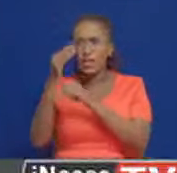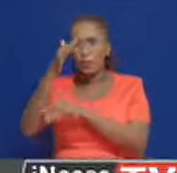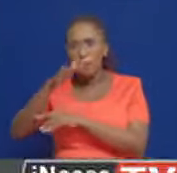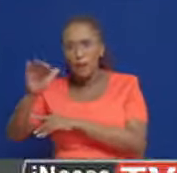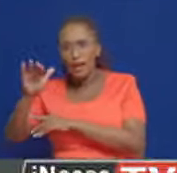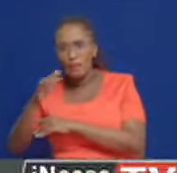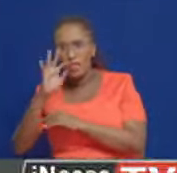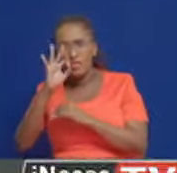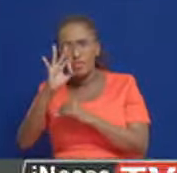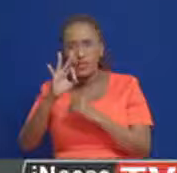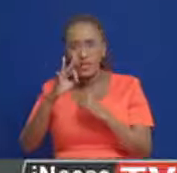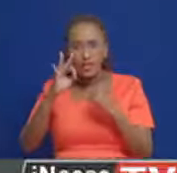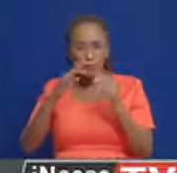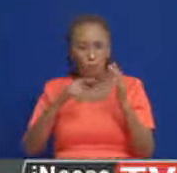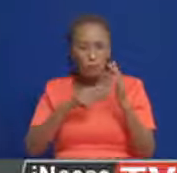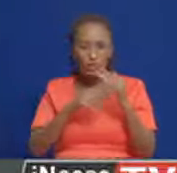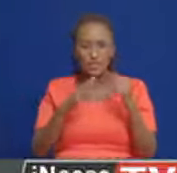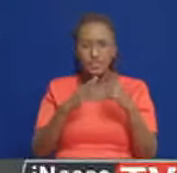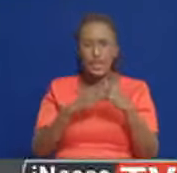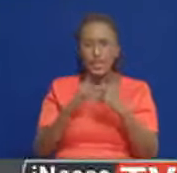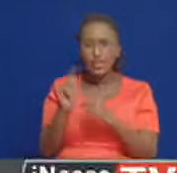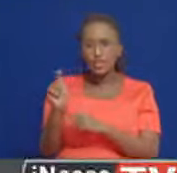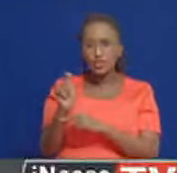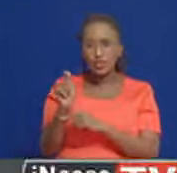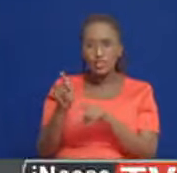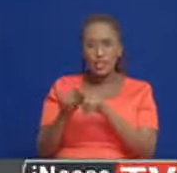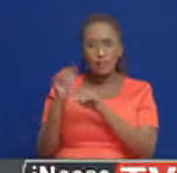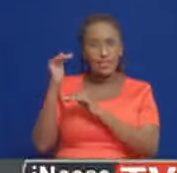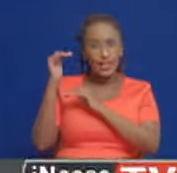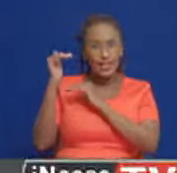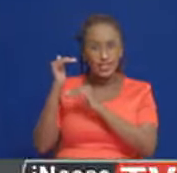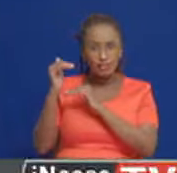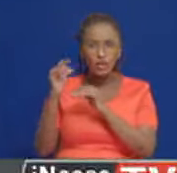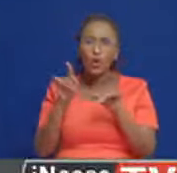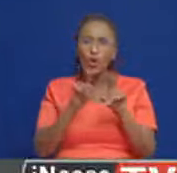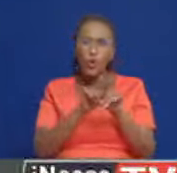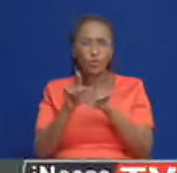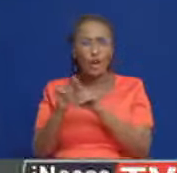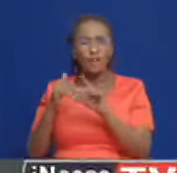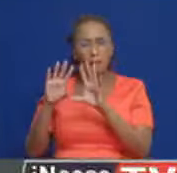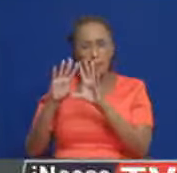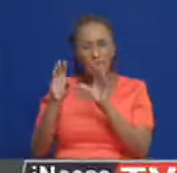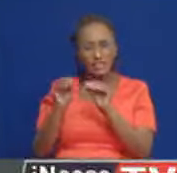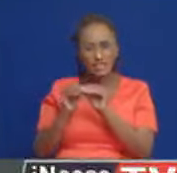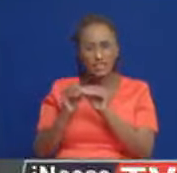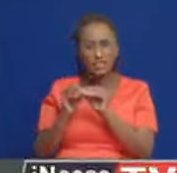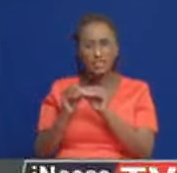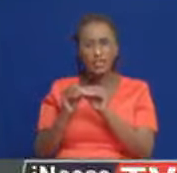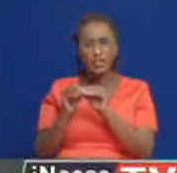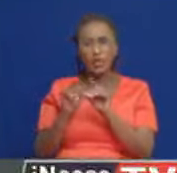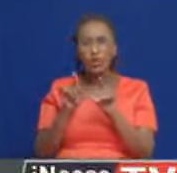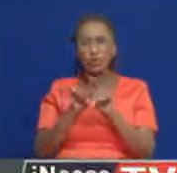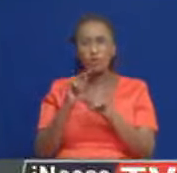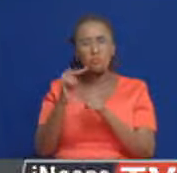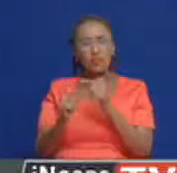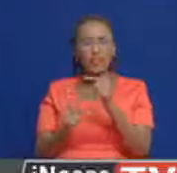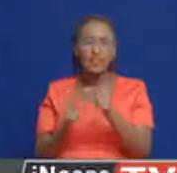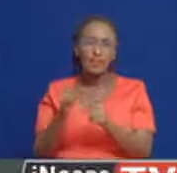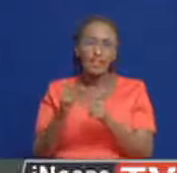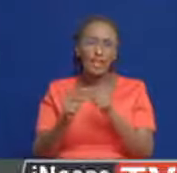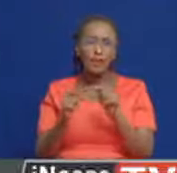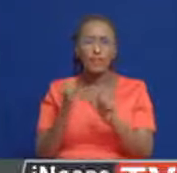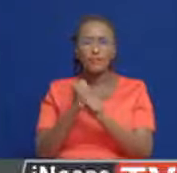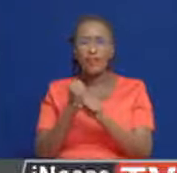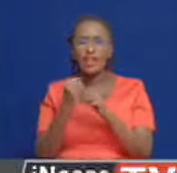3.9 trillion as the estimates. Of course, the Budget and Appropriation Committee has been carrying out an